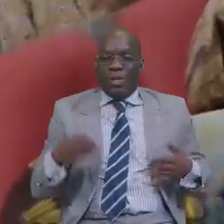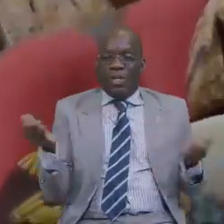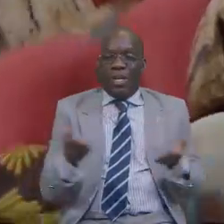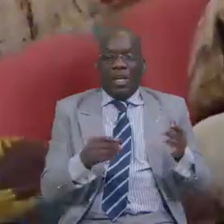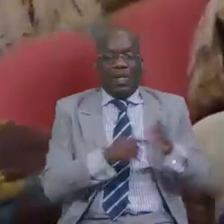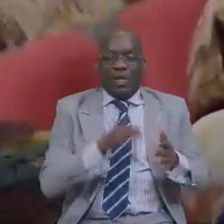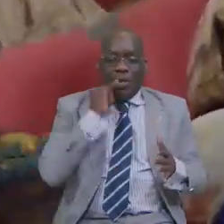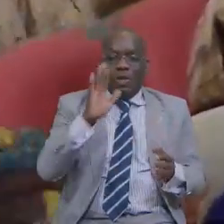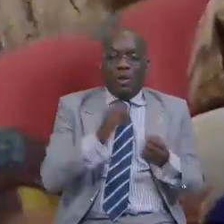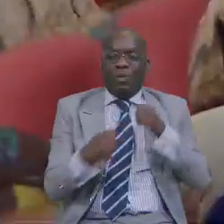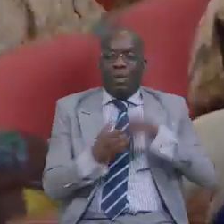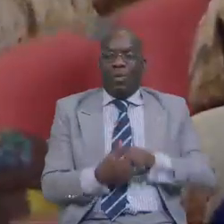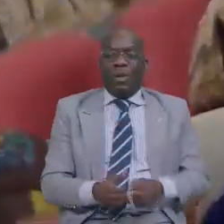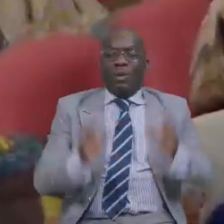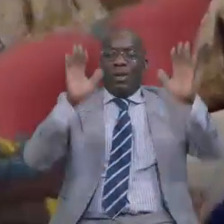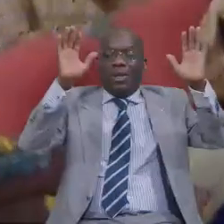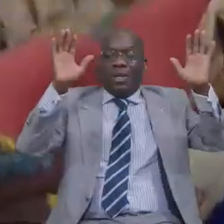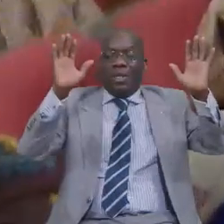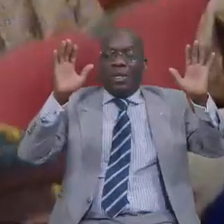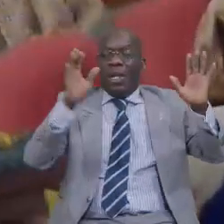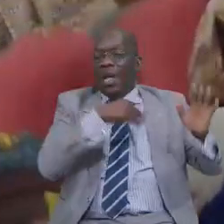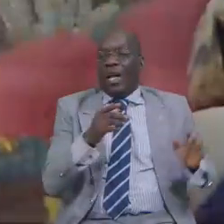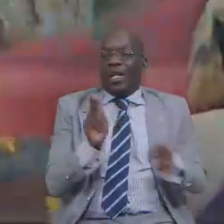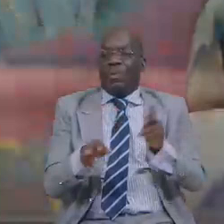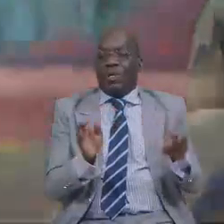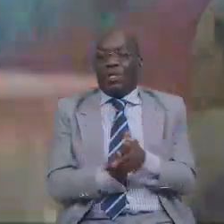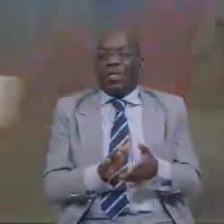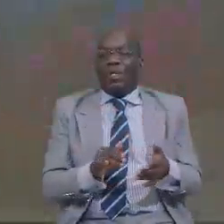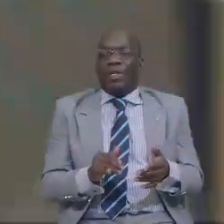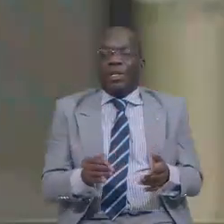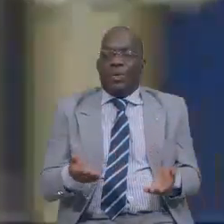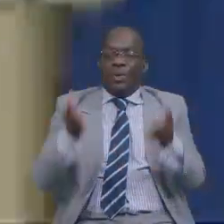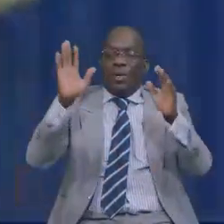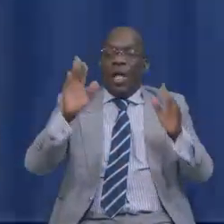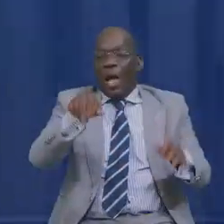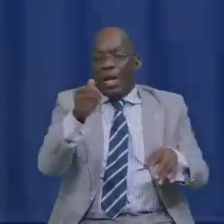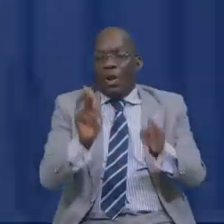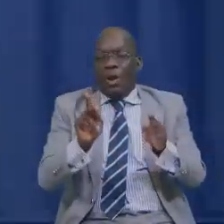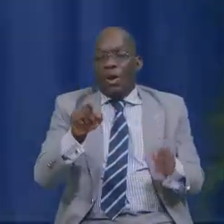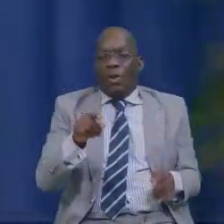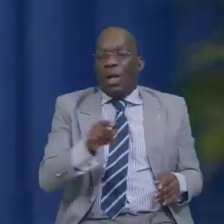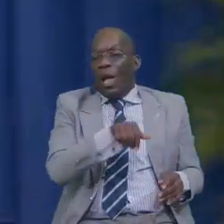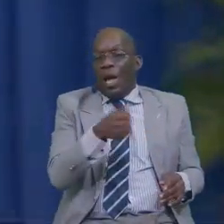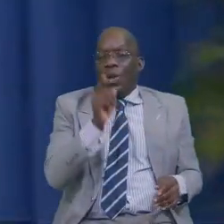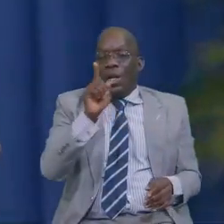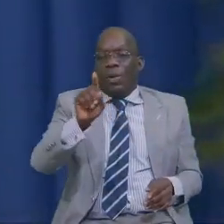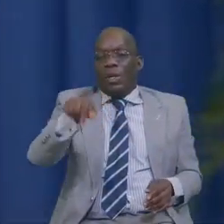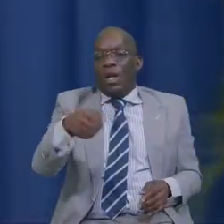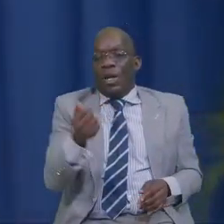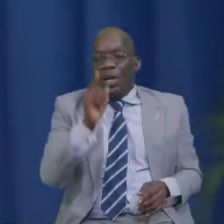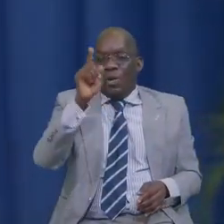are you? Raise up your hand. And he raised up his hand, and another one, and another one.